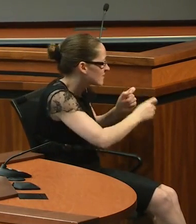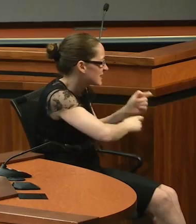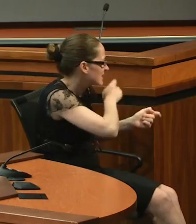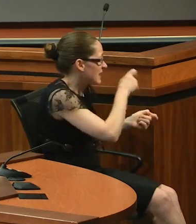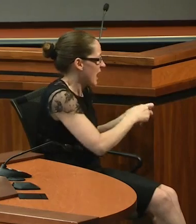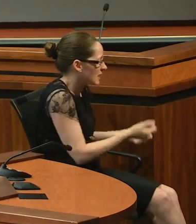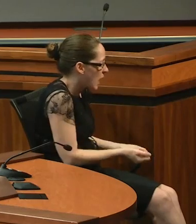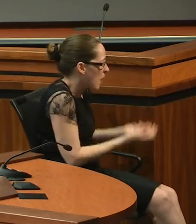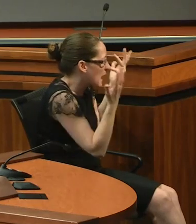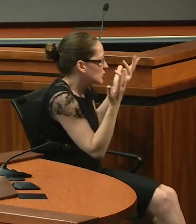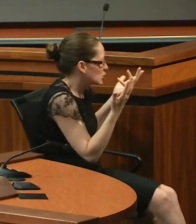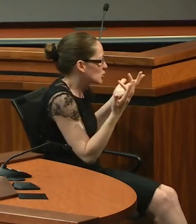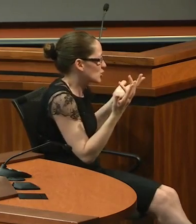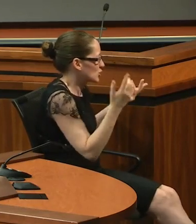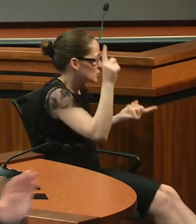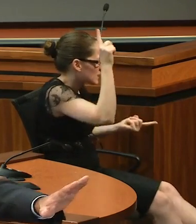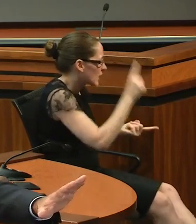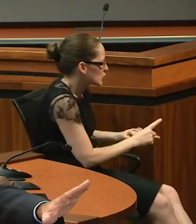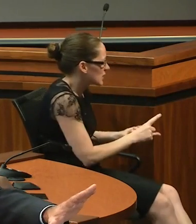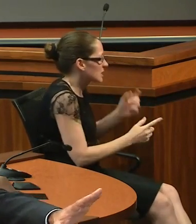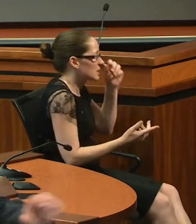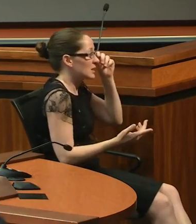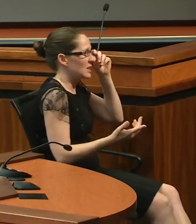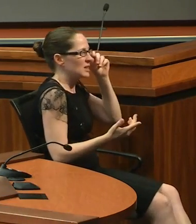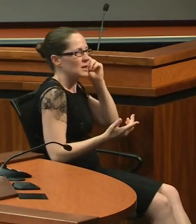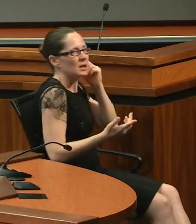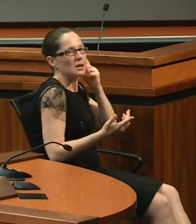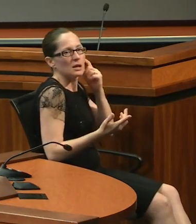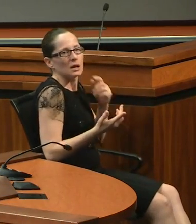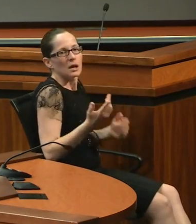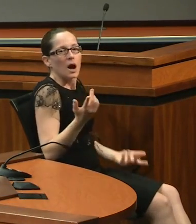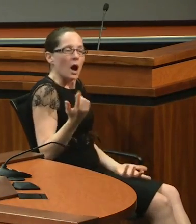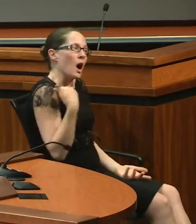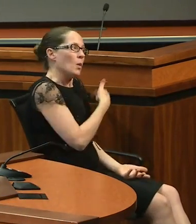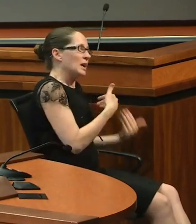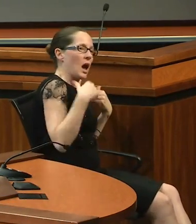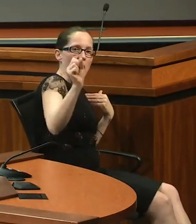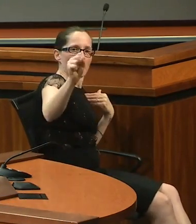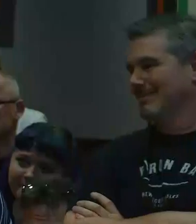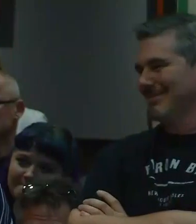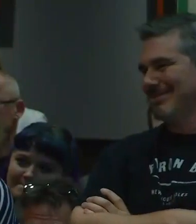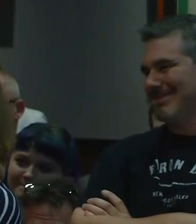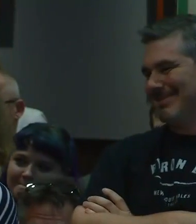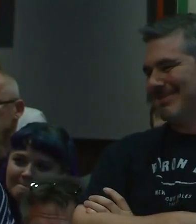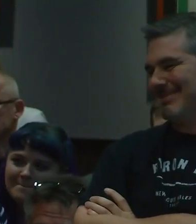don't think I got to stop putting you on the spot. It's not fair. We should get you a microphone,